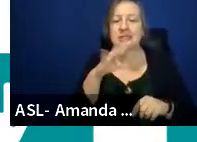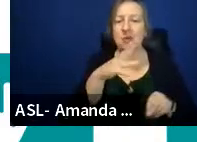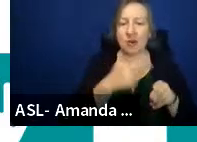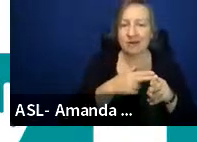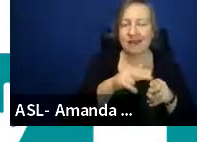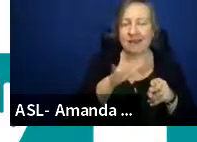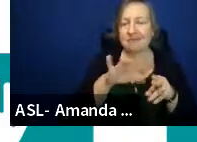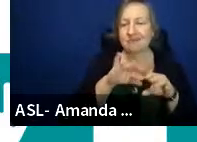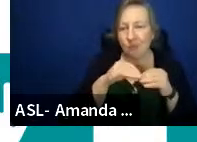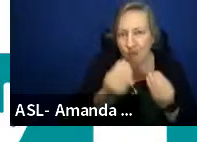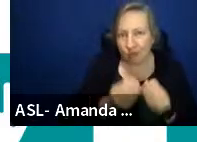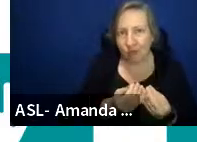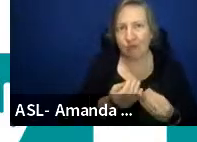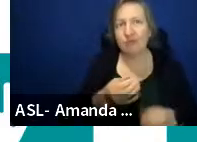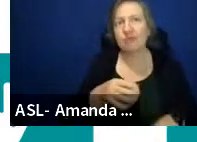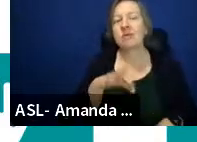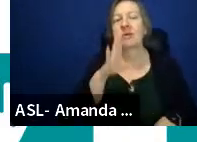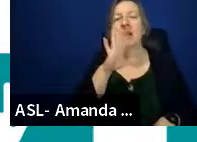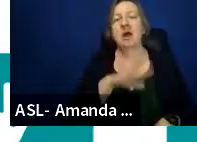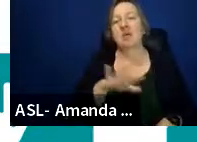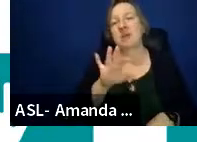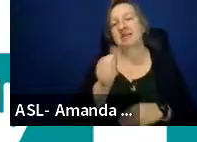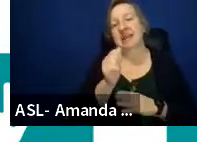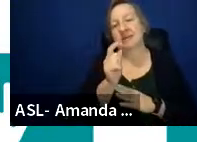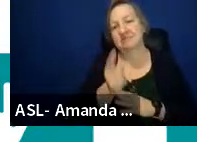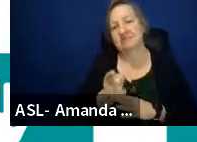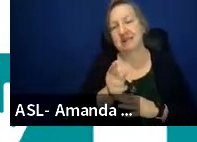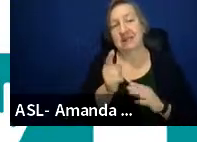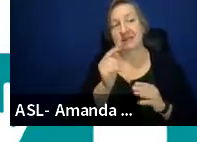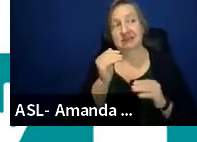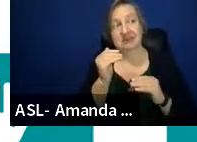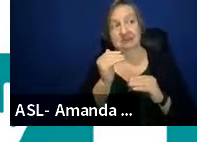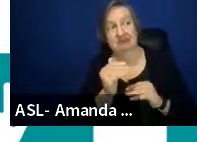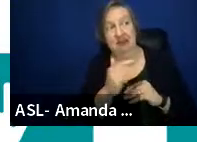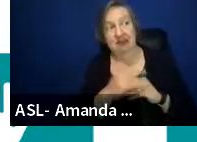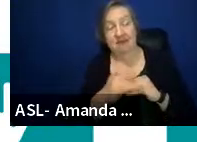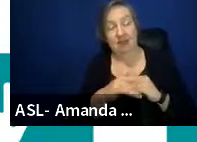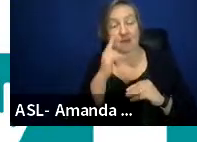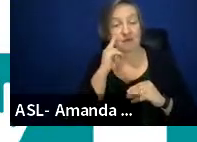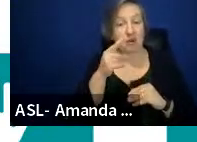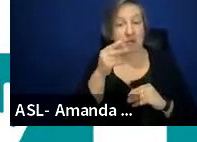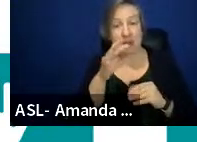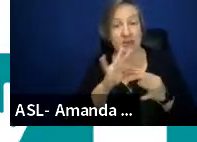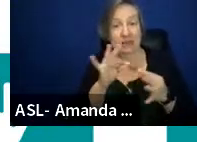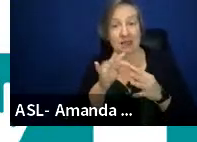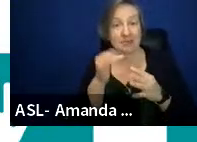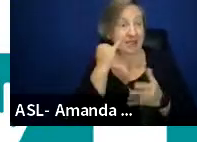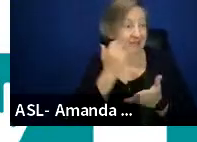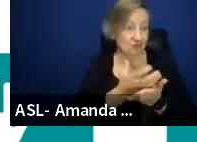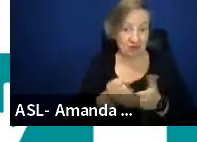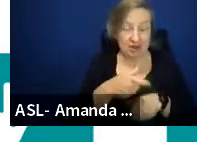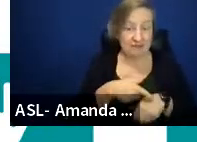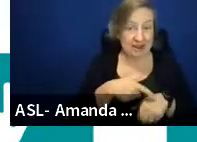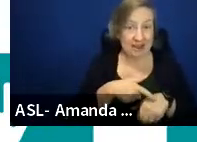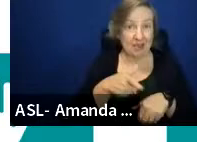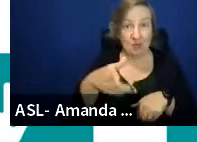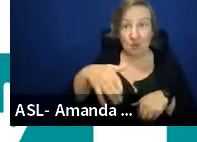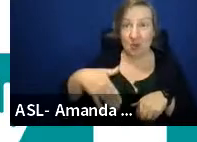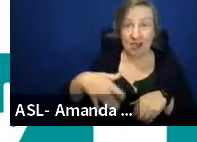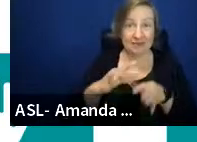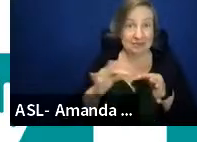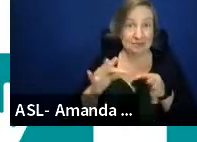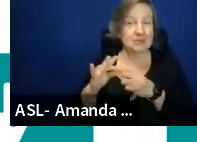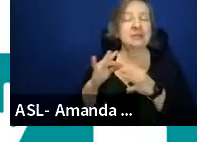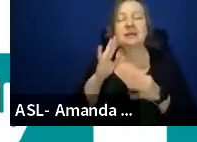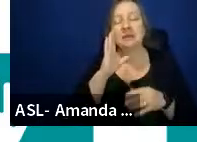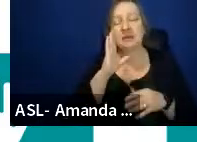roughly have about 10 minutes for public comment. If we run out of time and you have not had a chance to speak, you can still provide comments after the